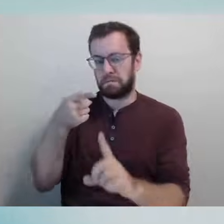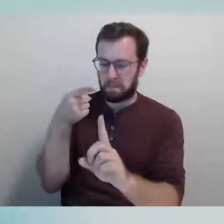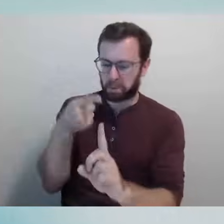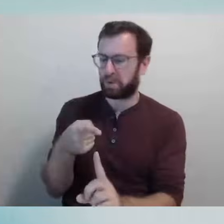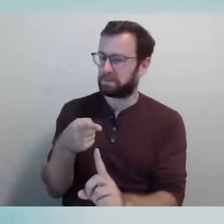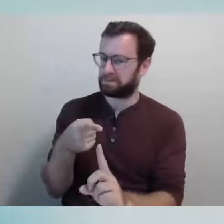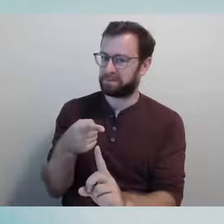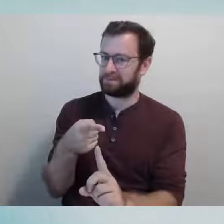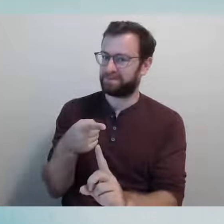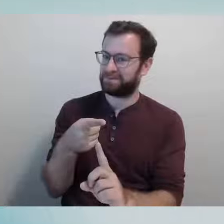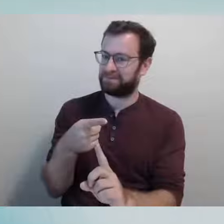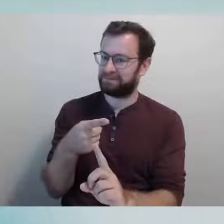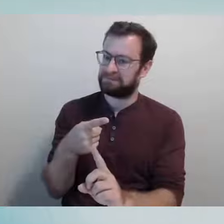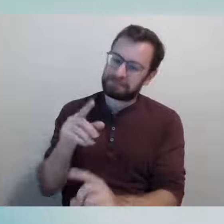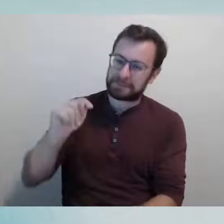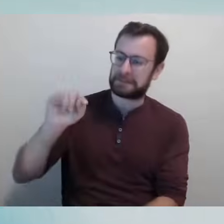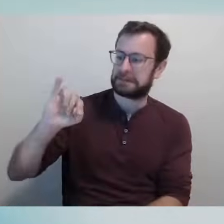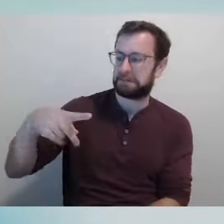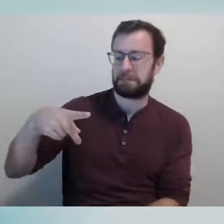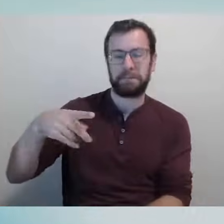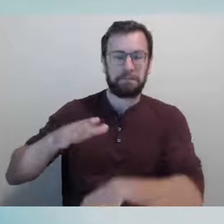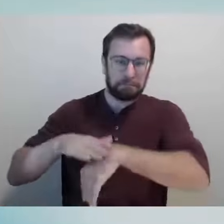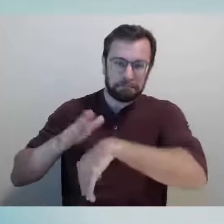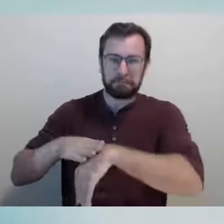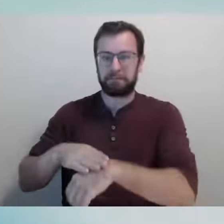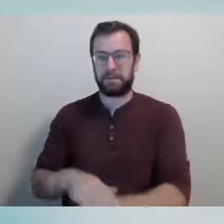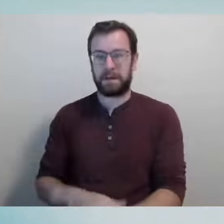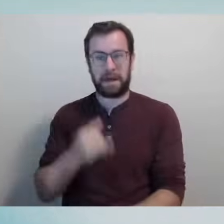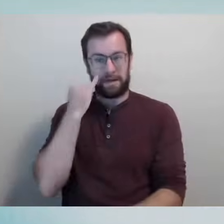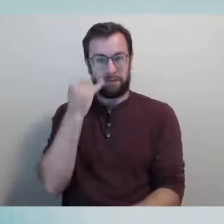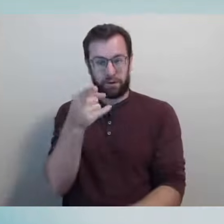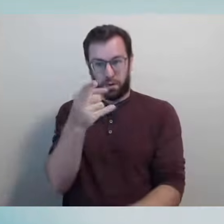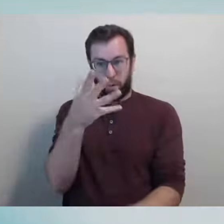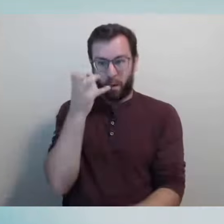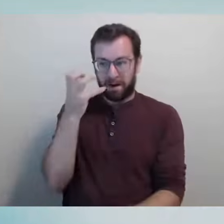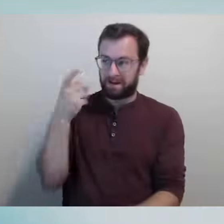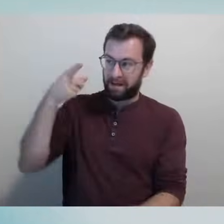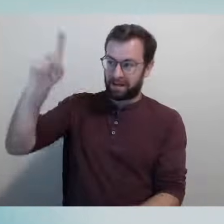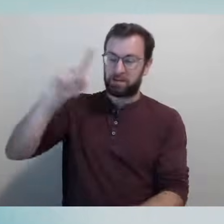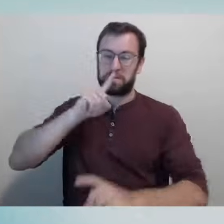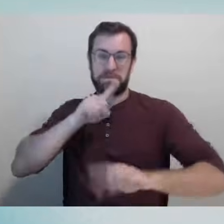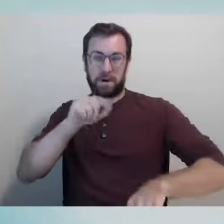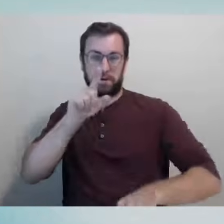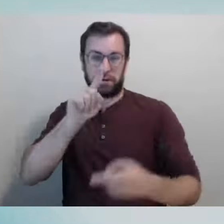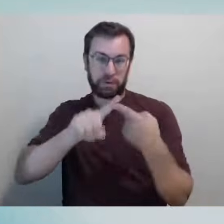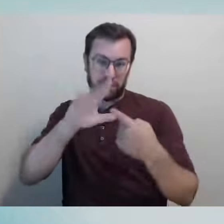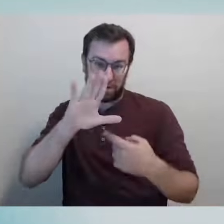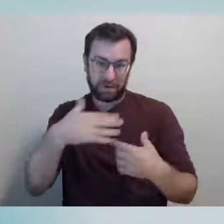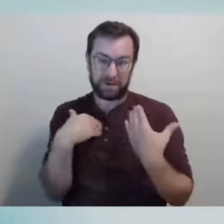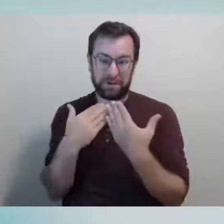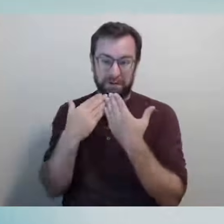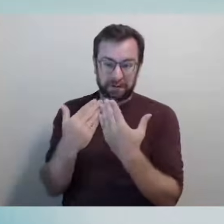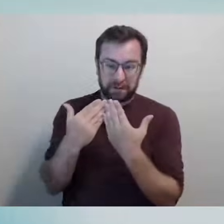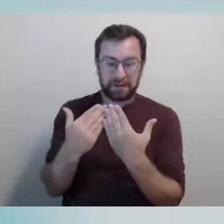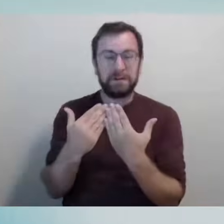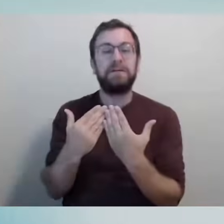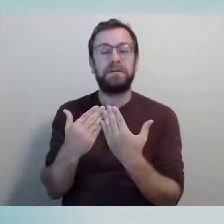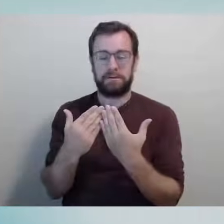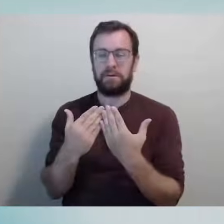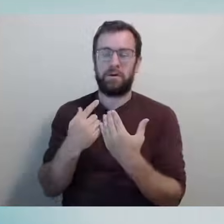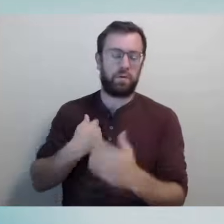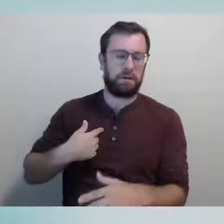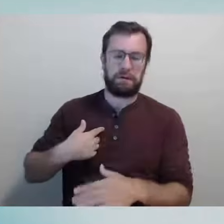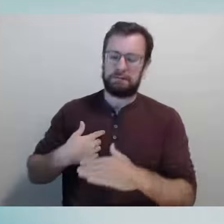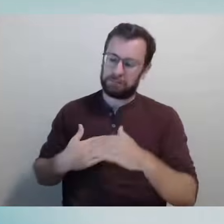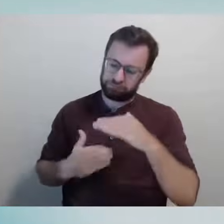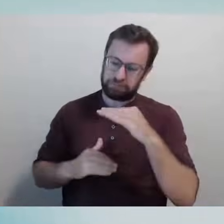you want Allah to respond to your dua, that we maximize and take full advantage that